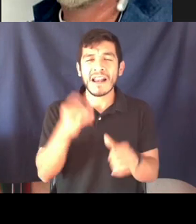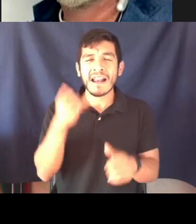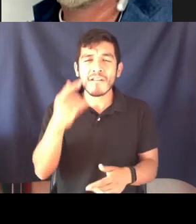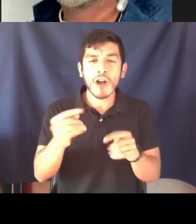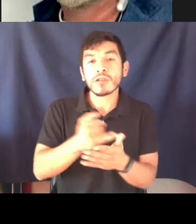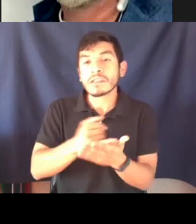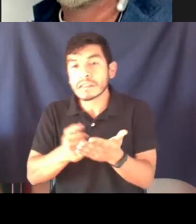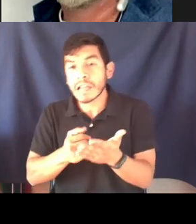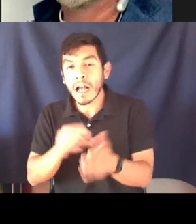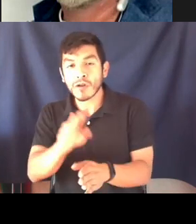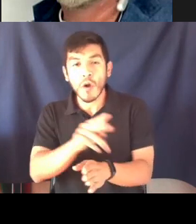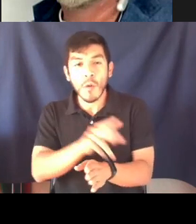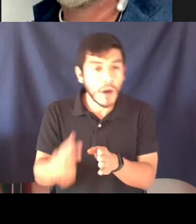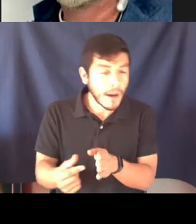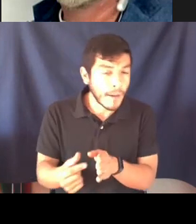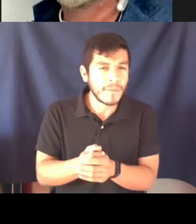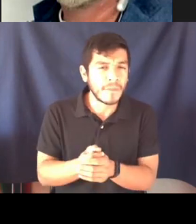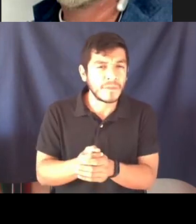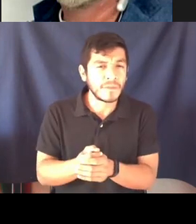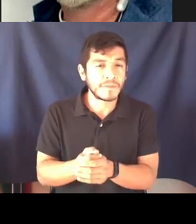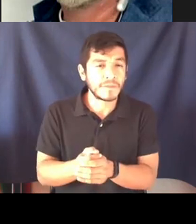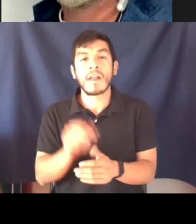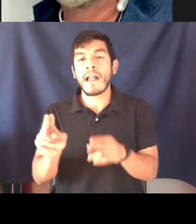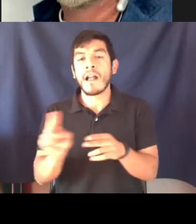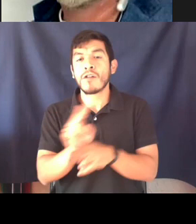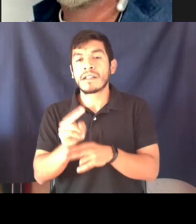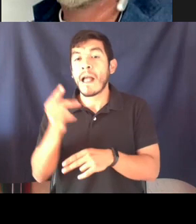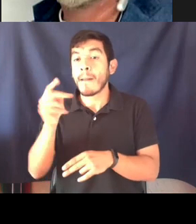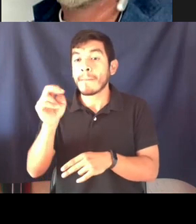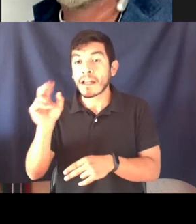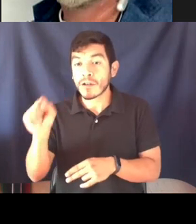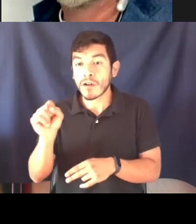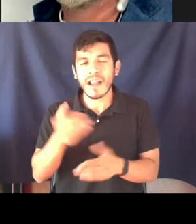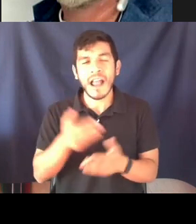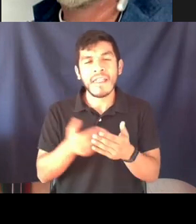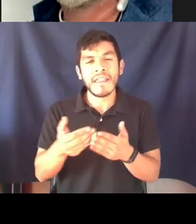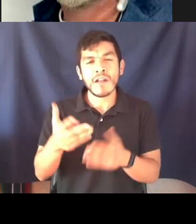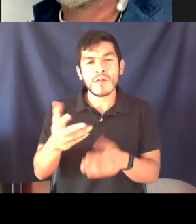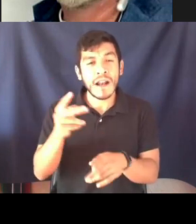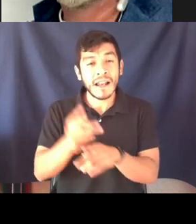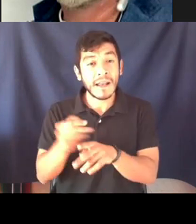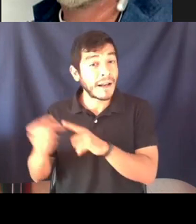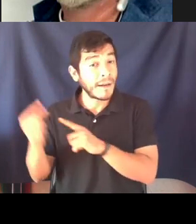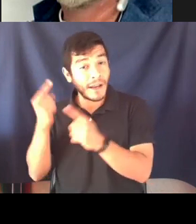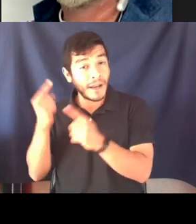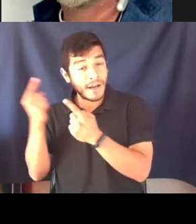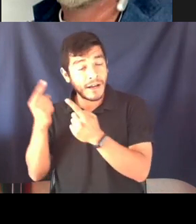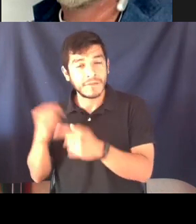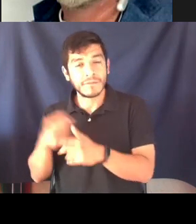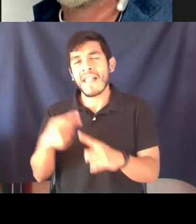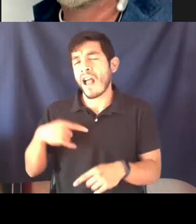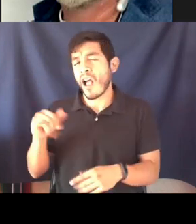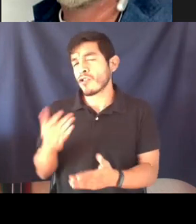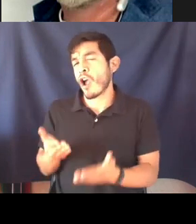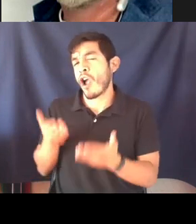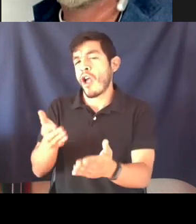uses peers, things you want to keep in mind. We then offer specific recommendations kind of within those 6 buckets